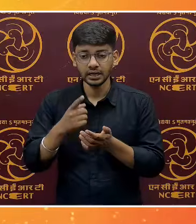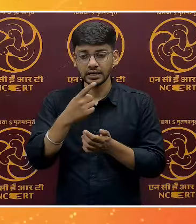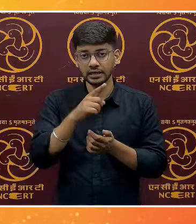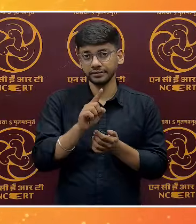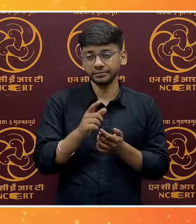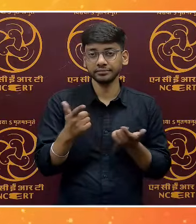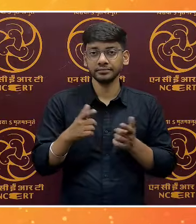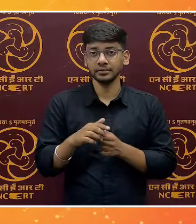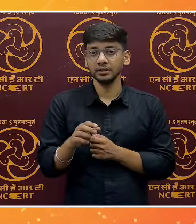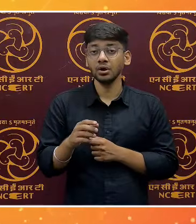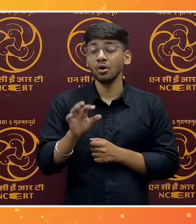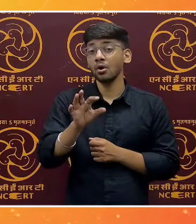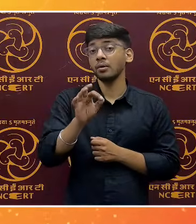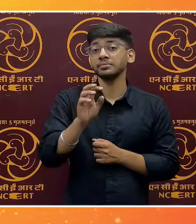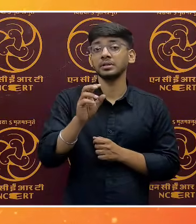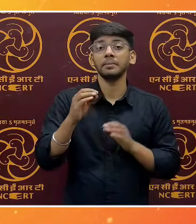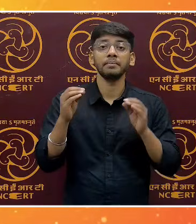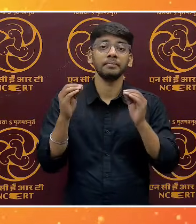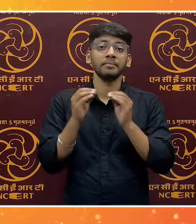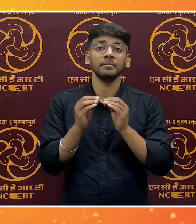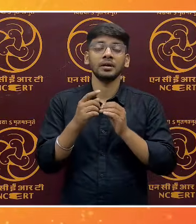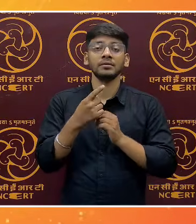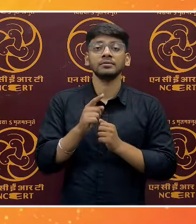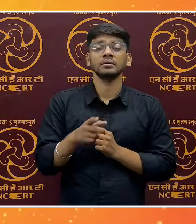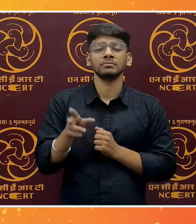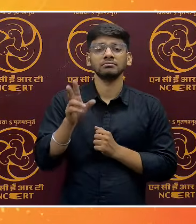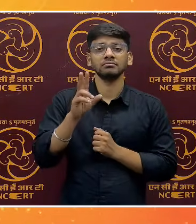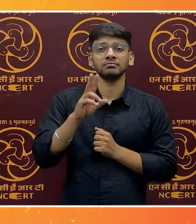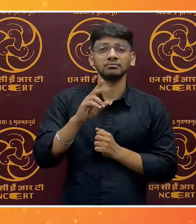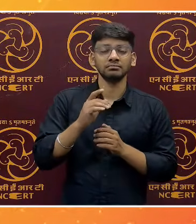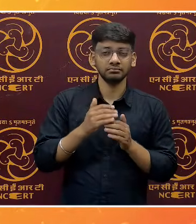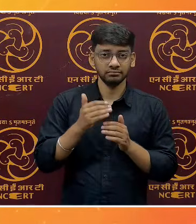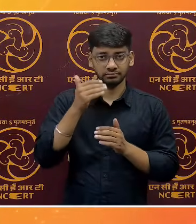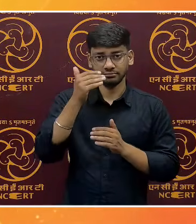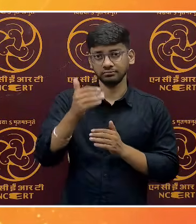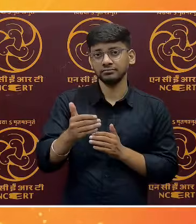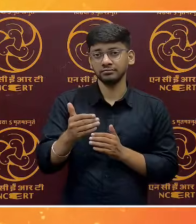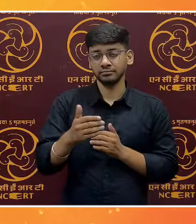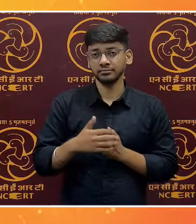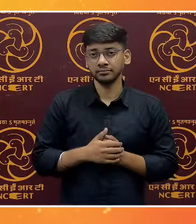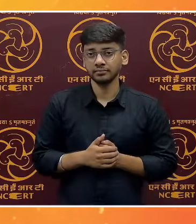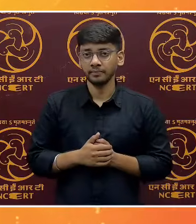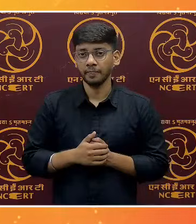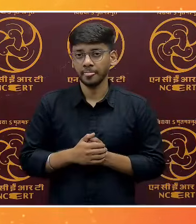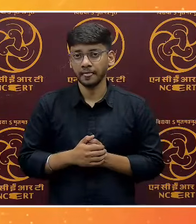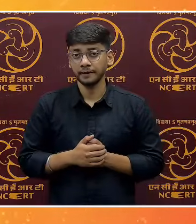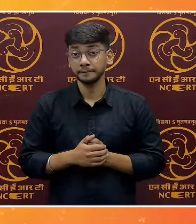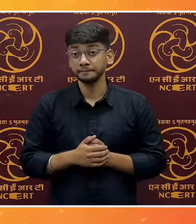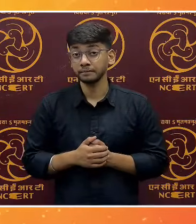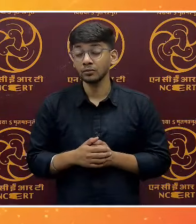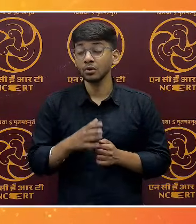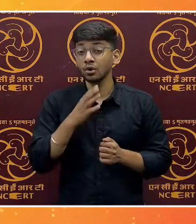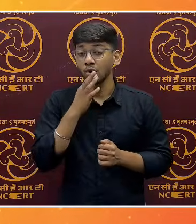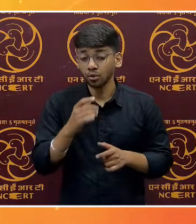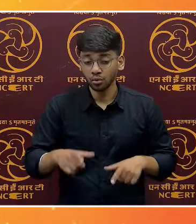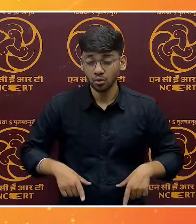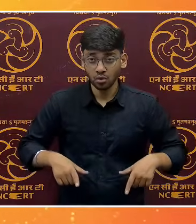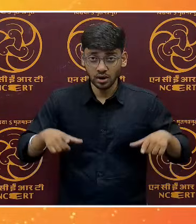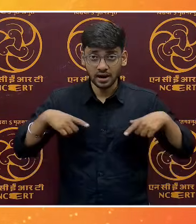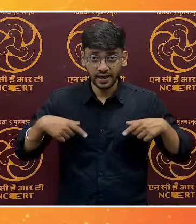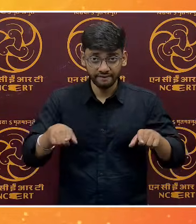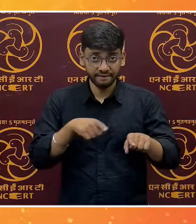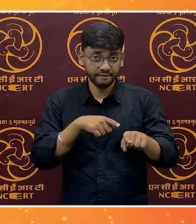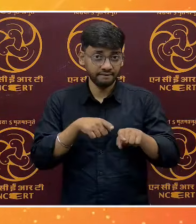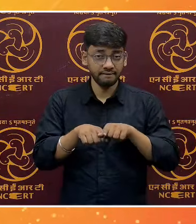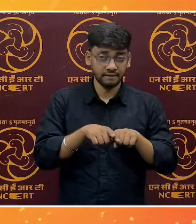is option B. Again we are moving to the next. What is the real life example that